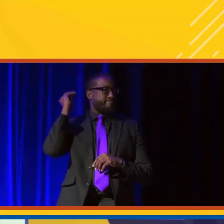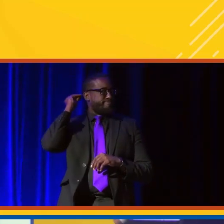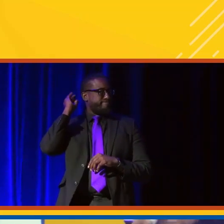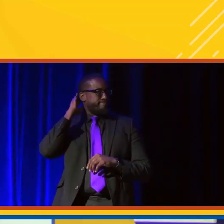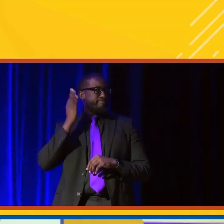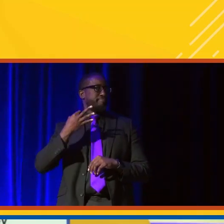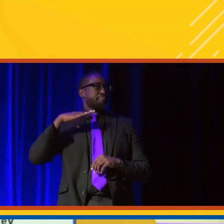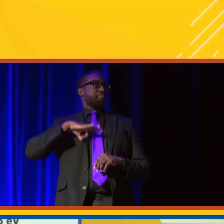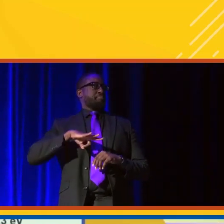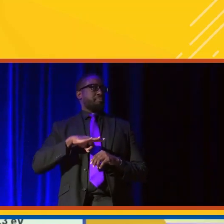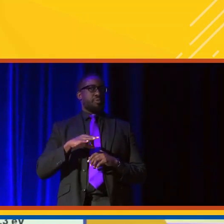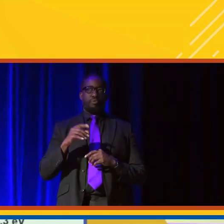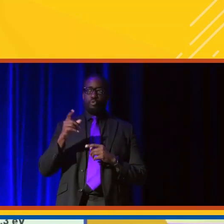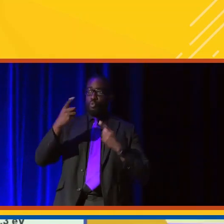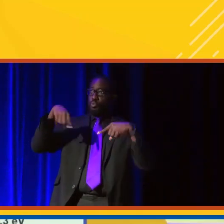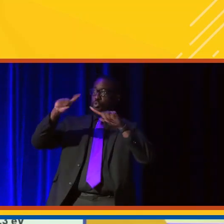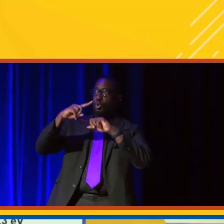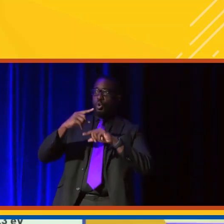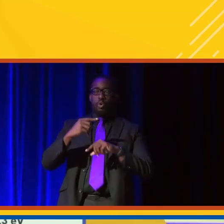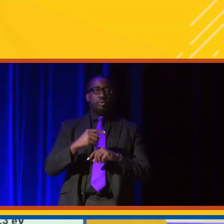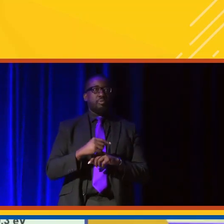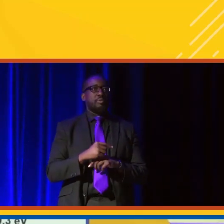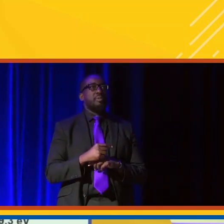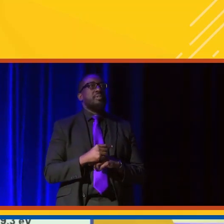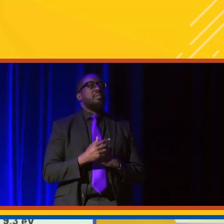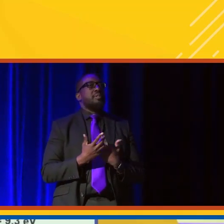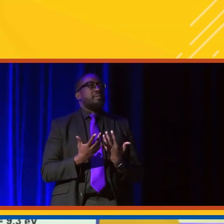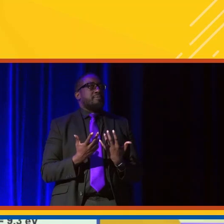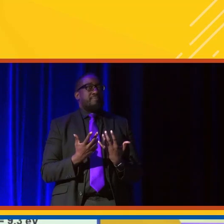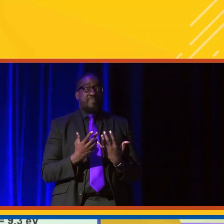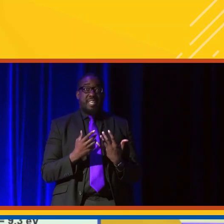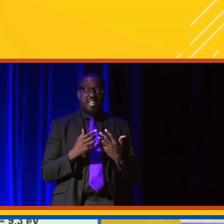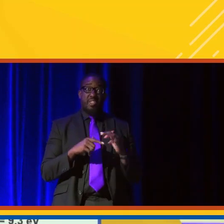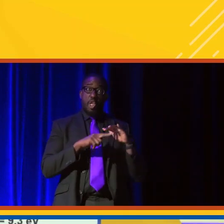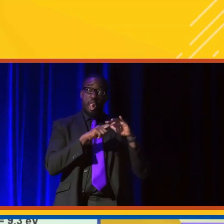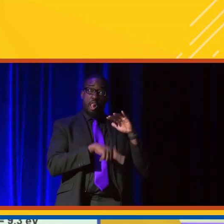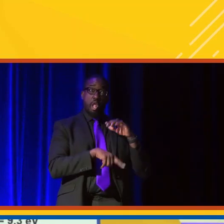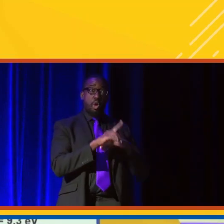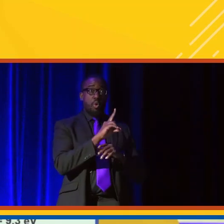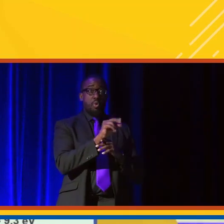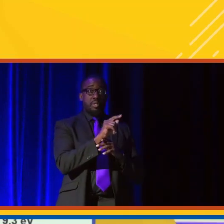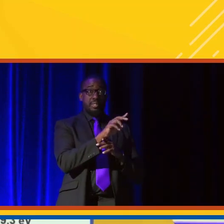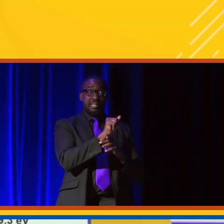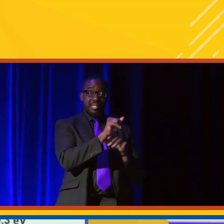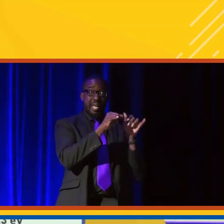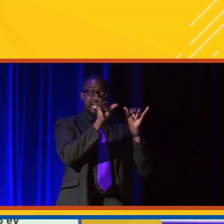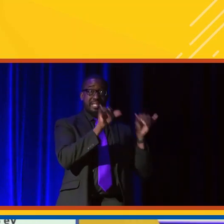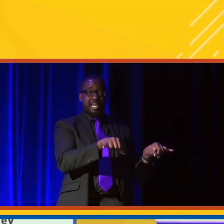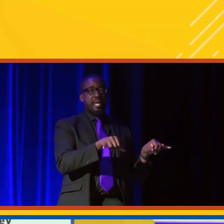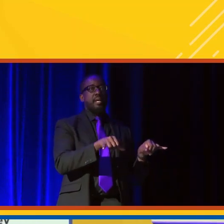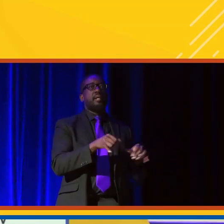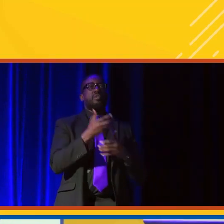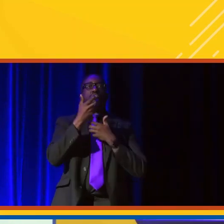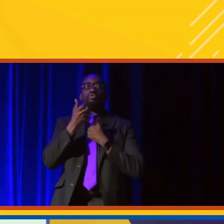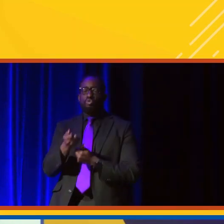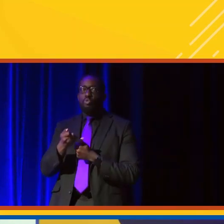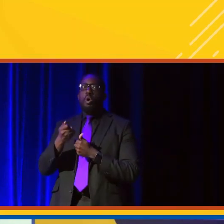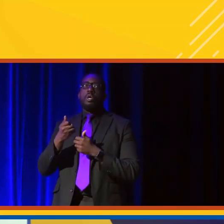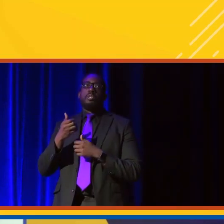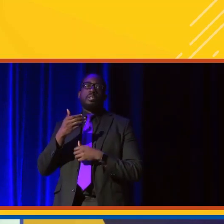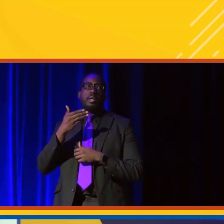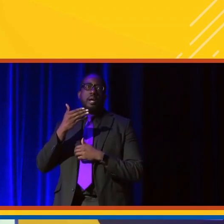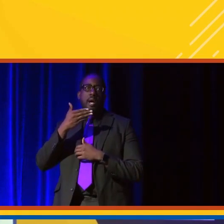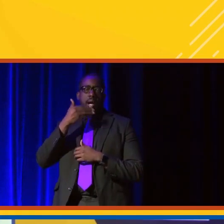in the audience and anybody else, is that in these low data regimes, it is really useful to trust these optimization algorithms moving